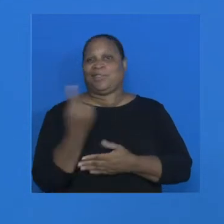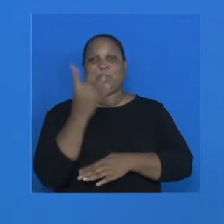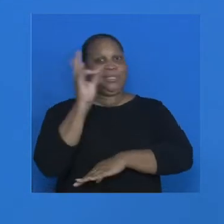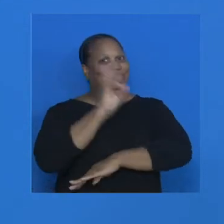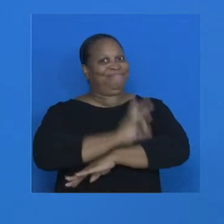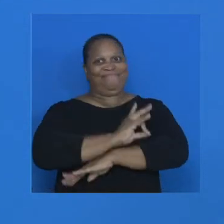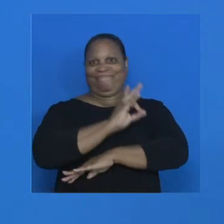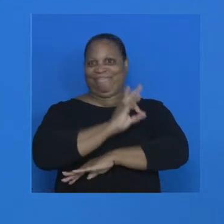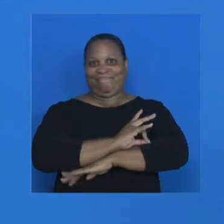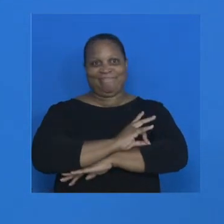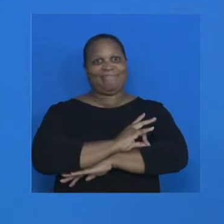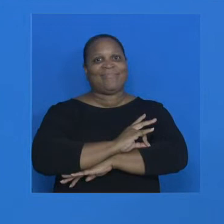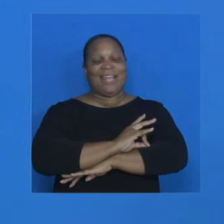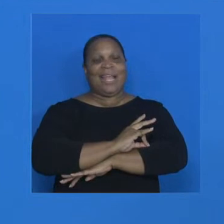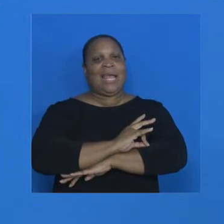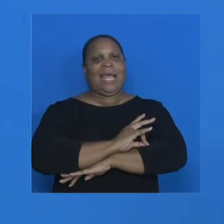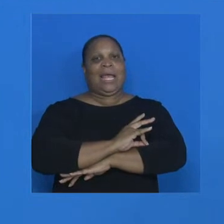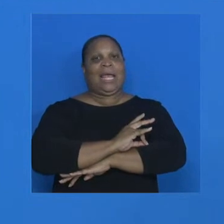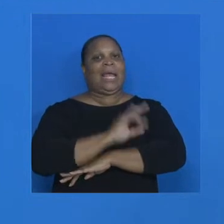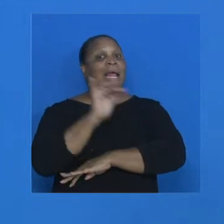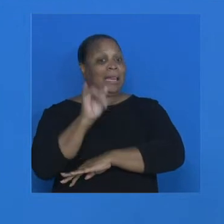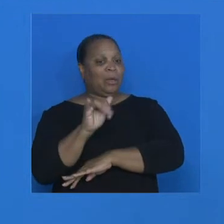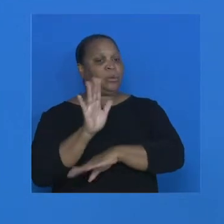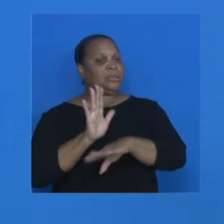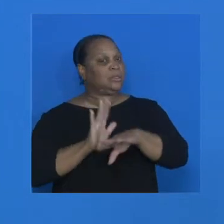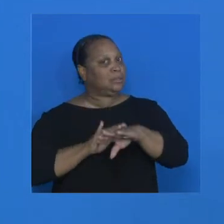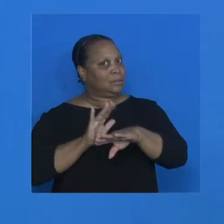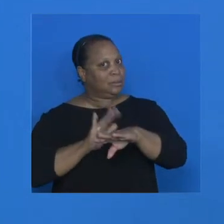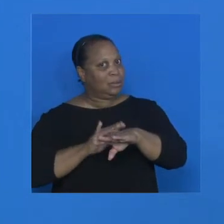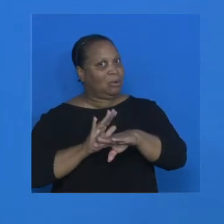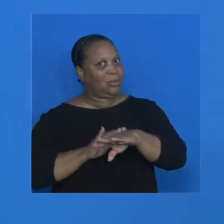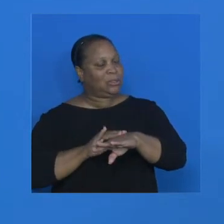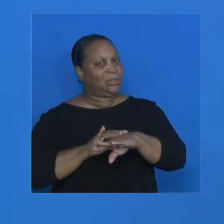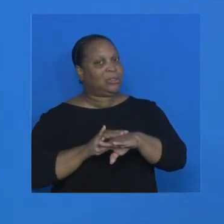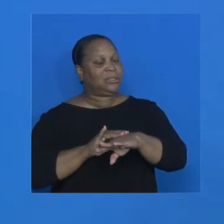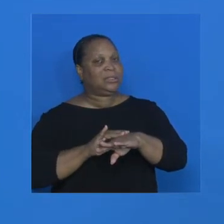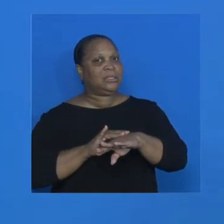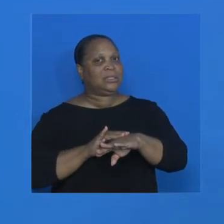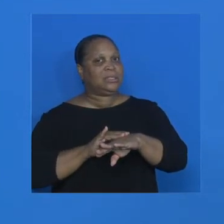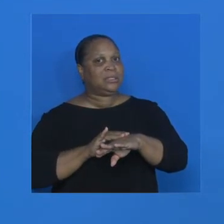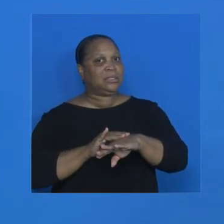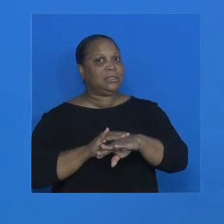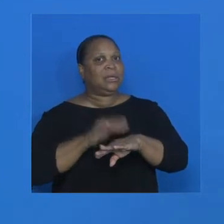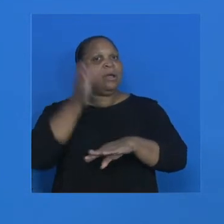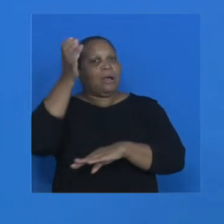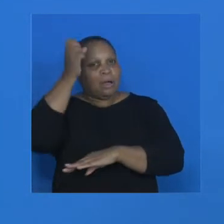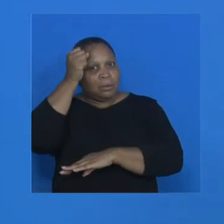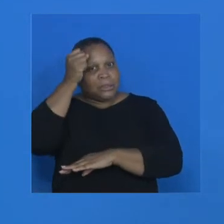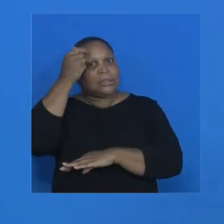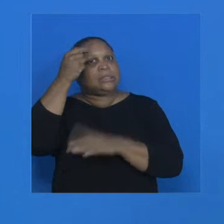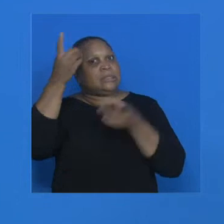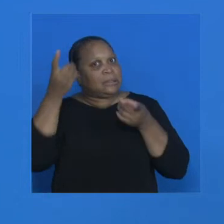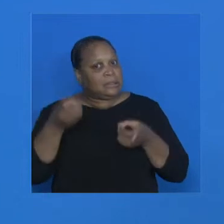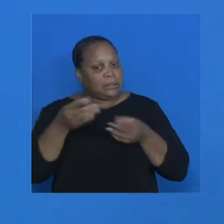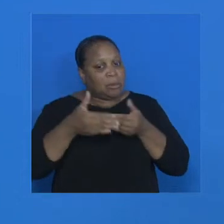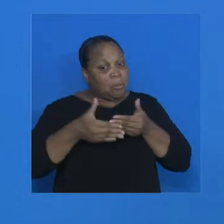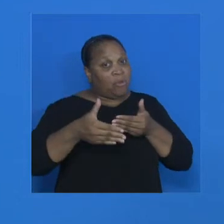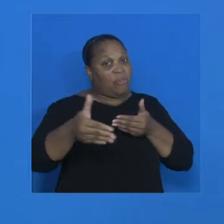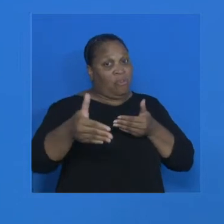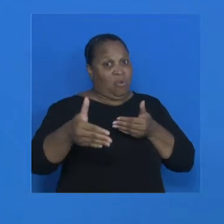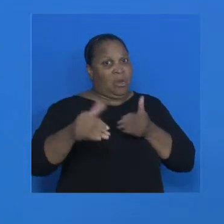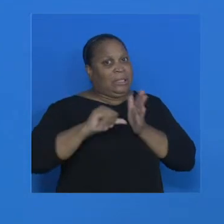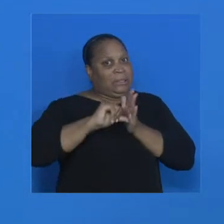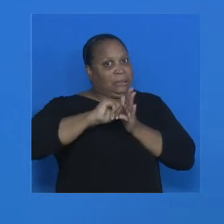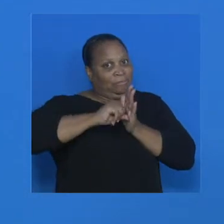days ago, and that was being cautious and making common sense decisions. So as we move forward, I'm going to